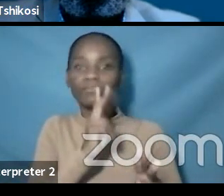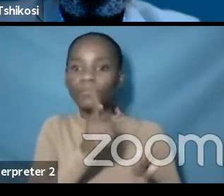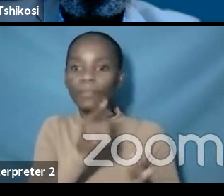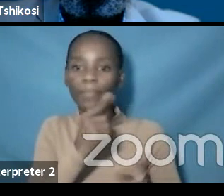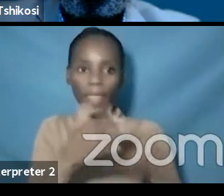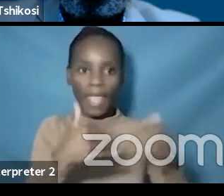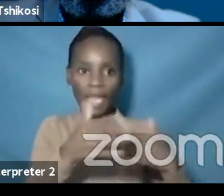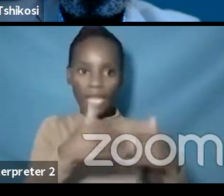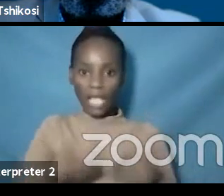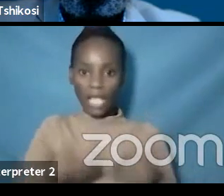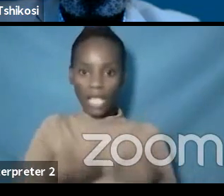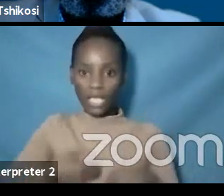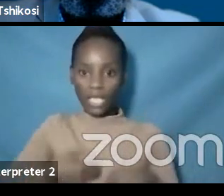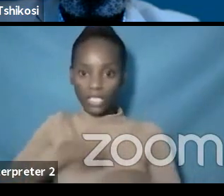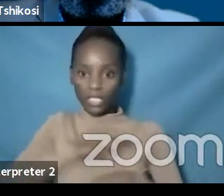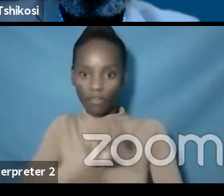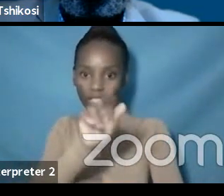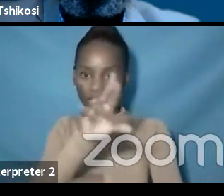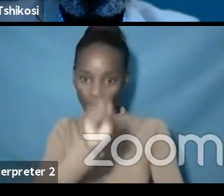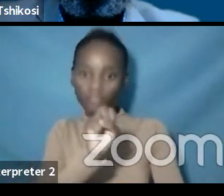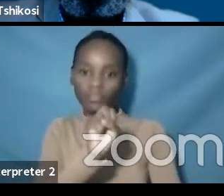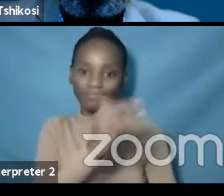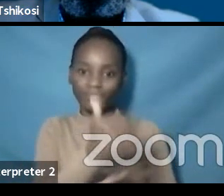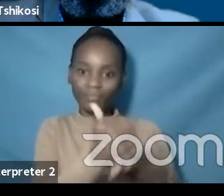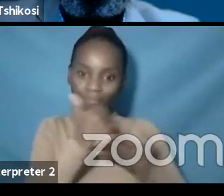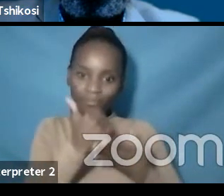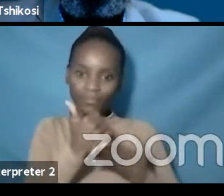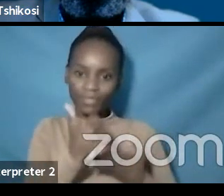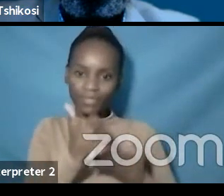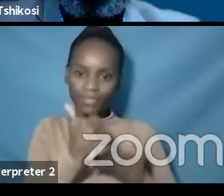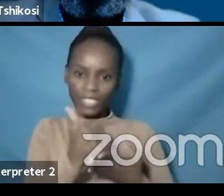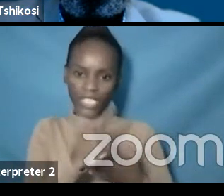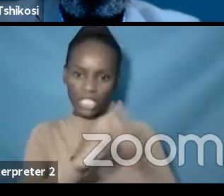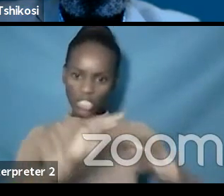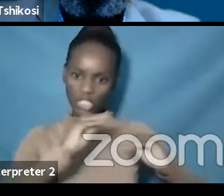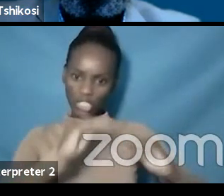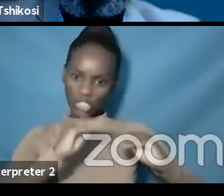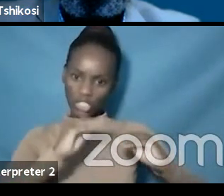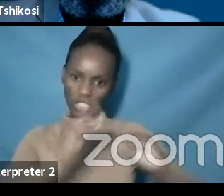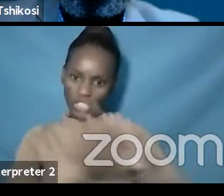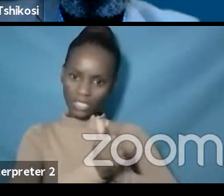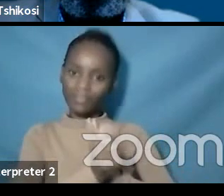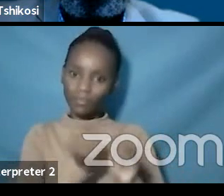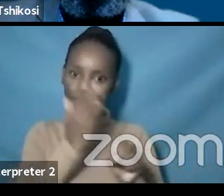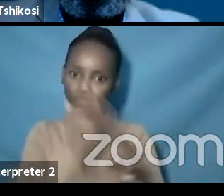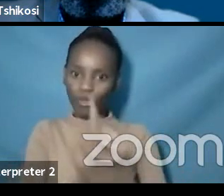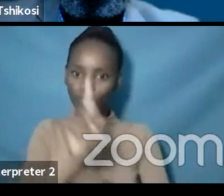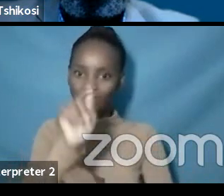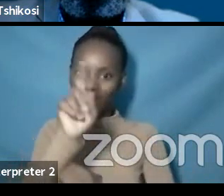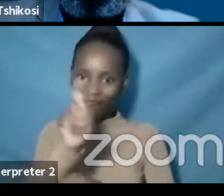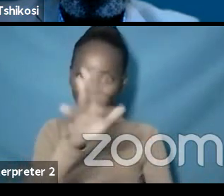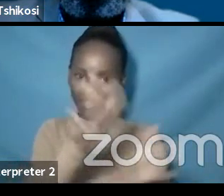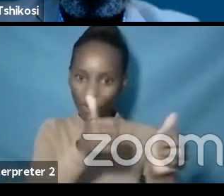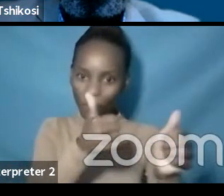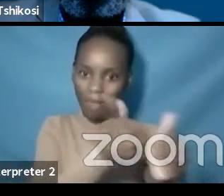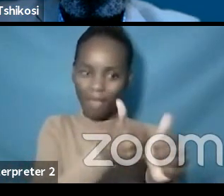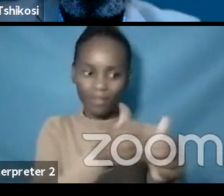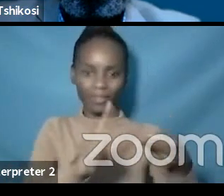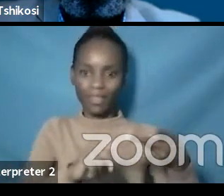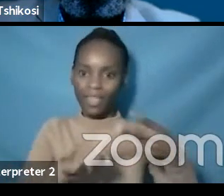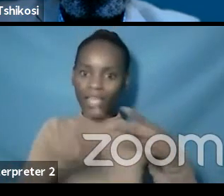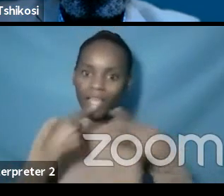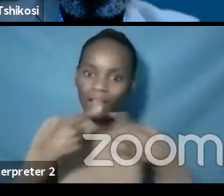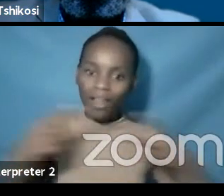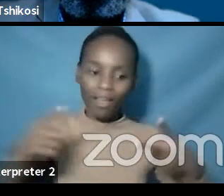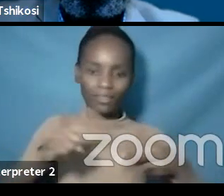your declarations, and getting to know more information. Alternatively, you can visit the SARS offices on arrangements and